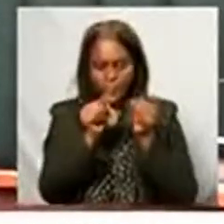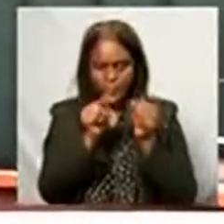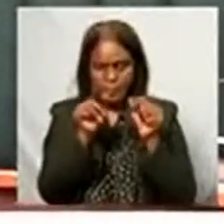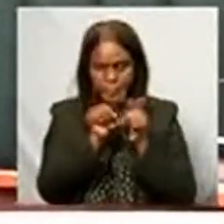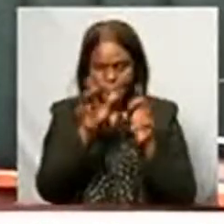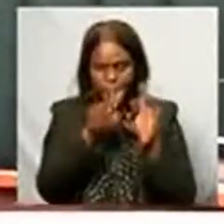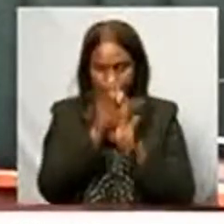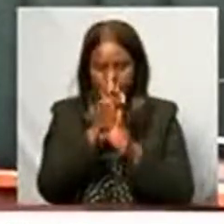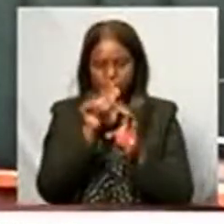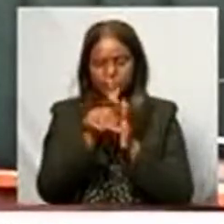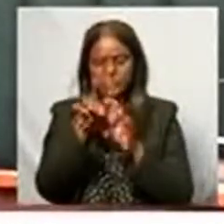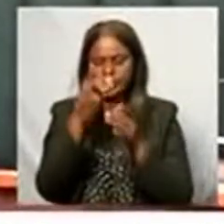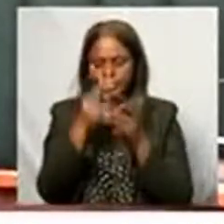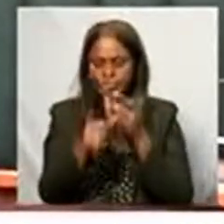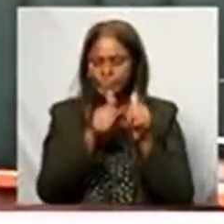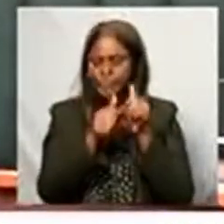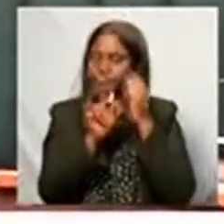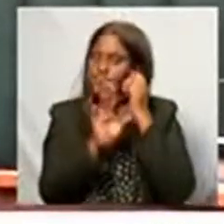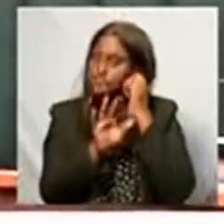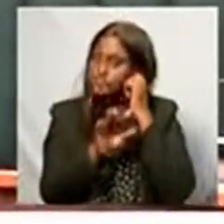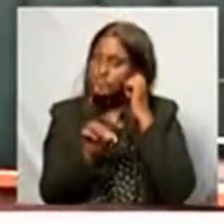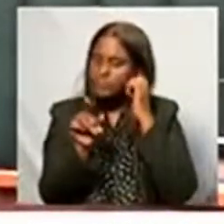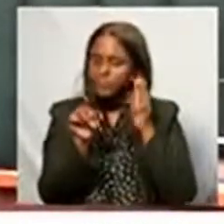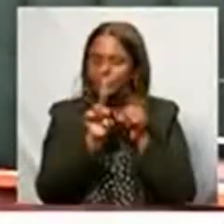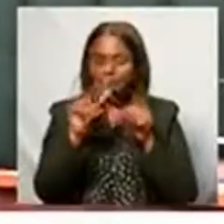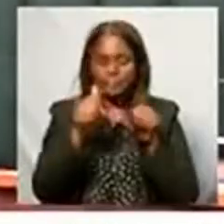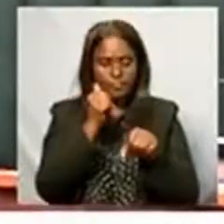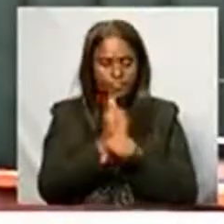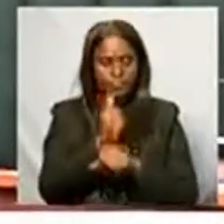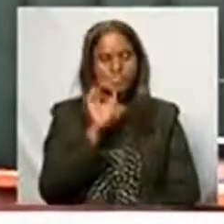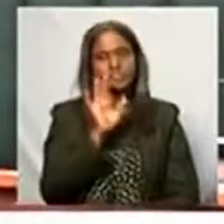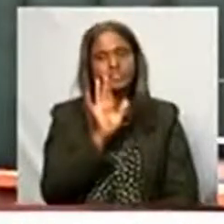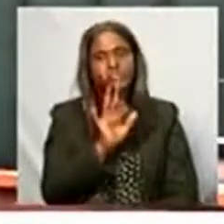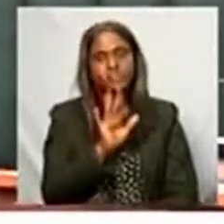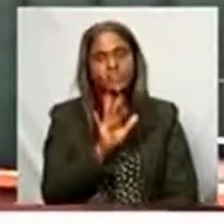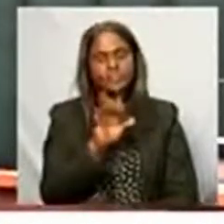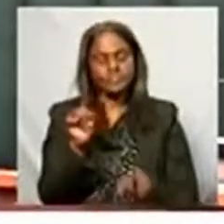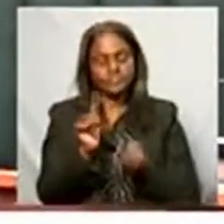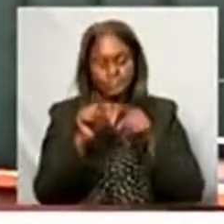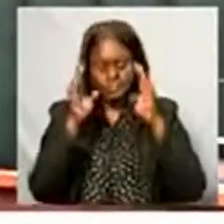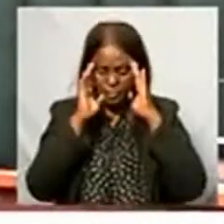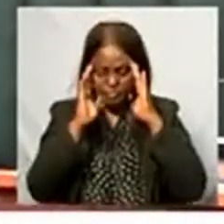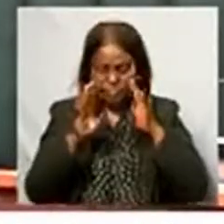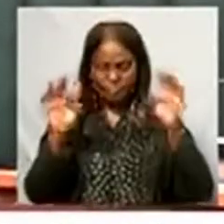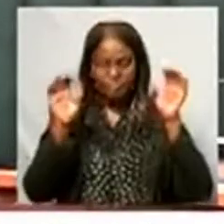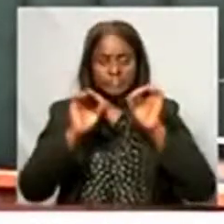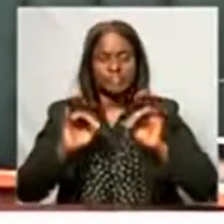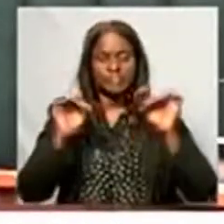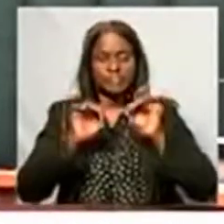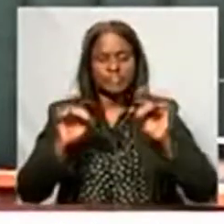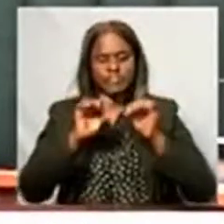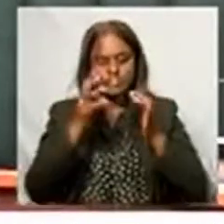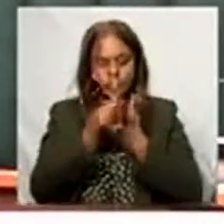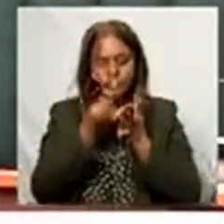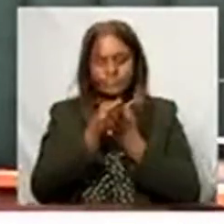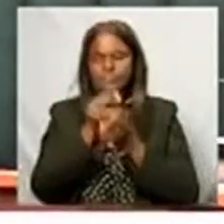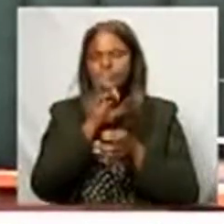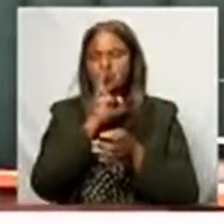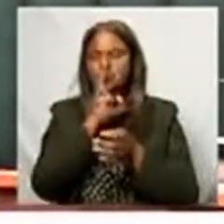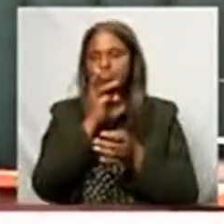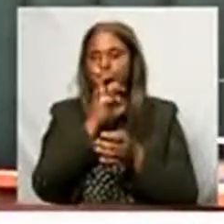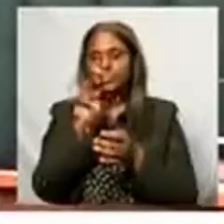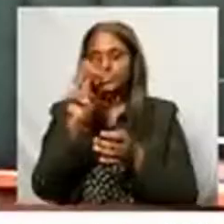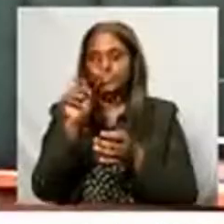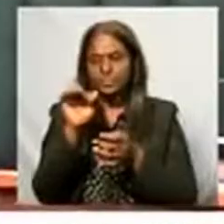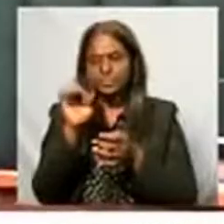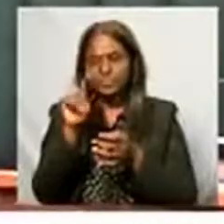aimed at the following: establishing dedicated non-revenue water units